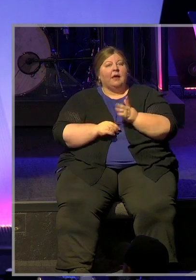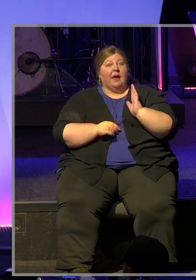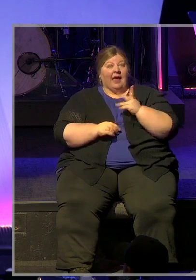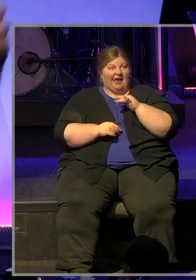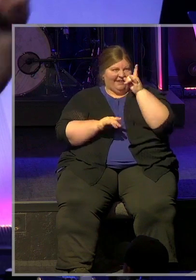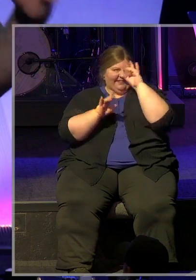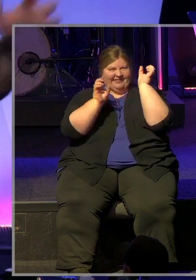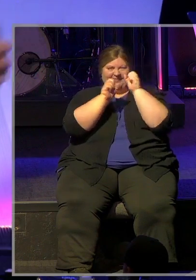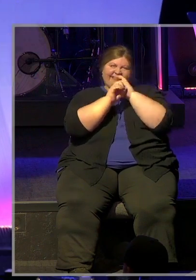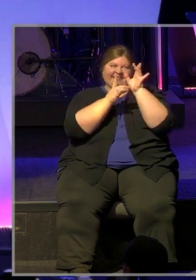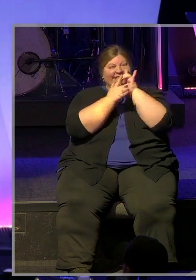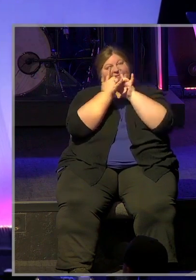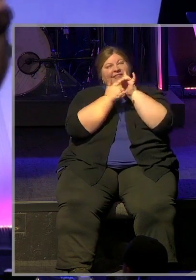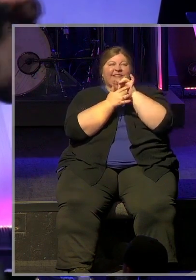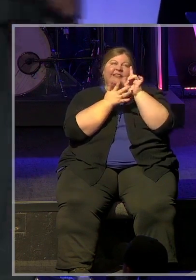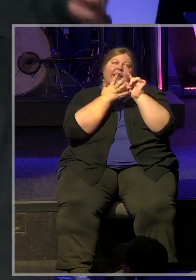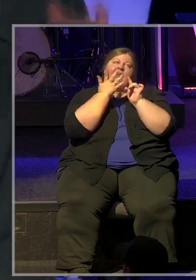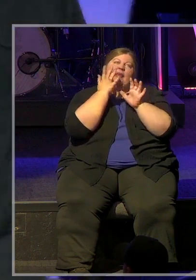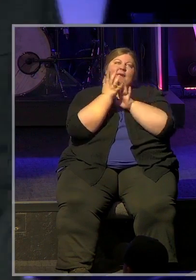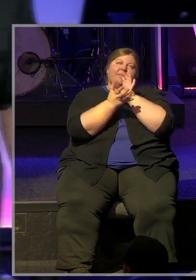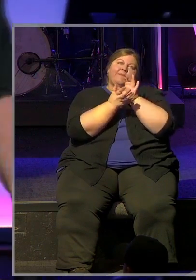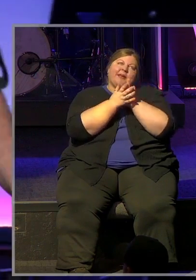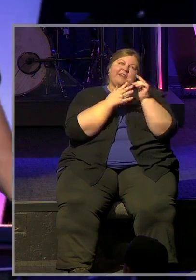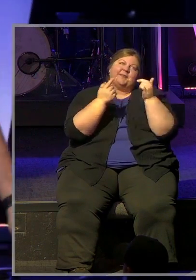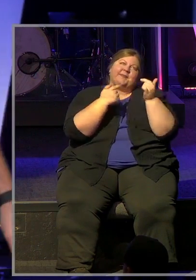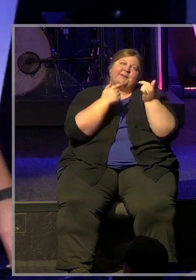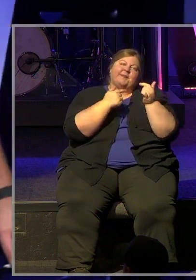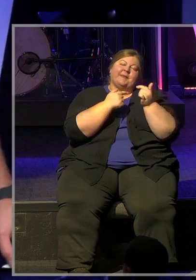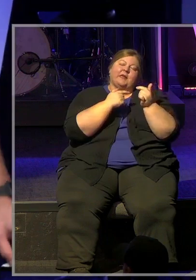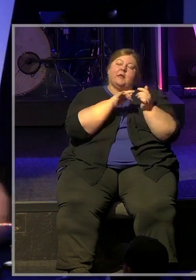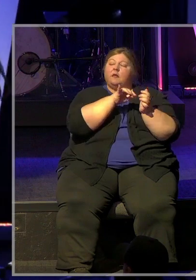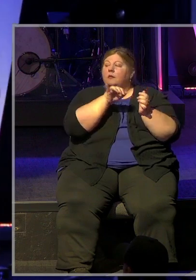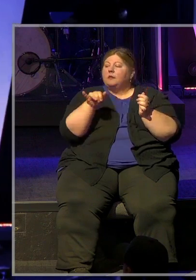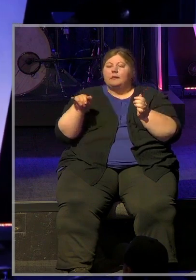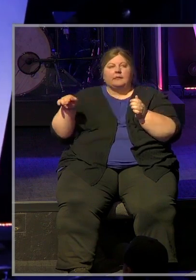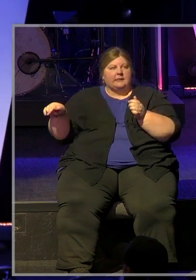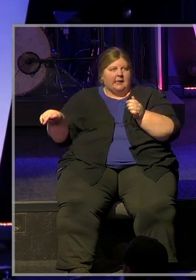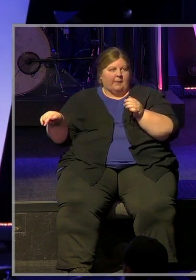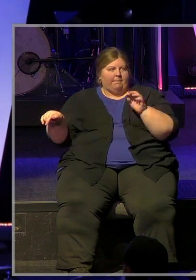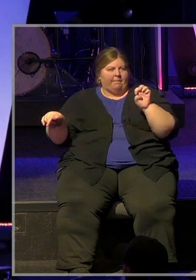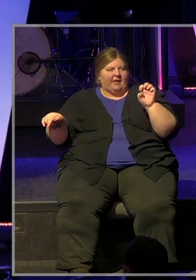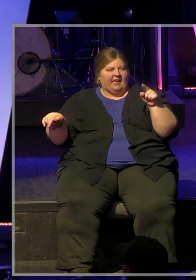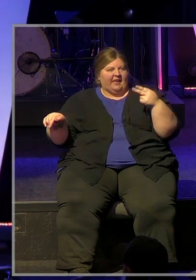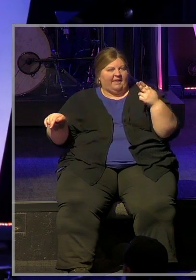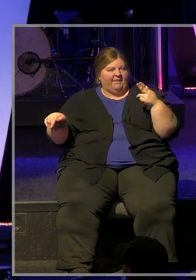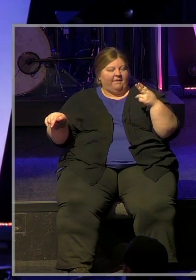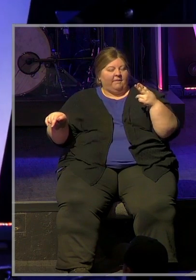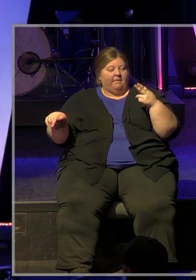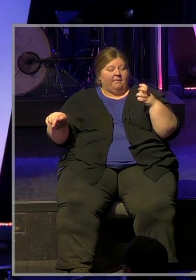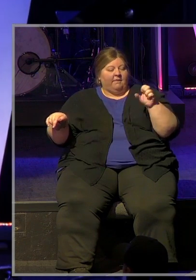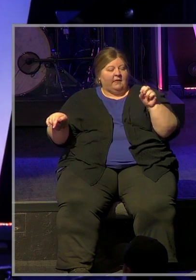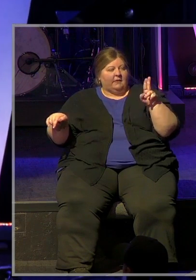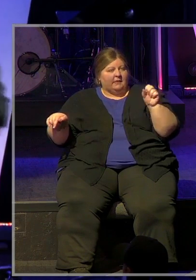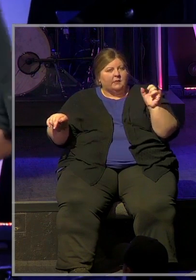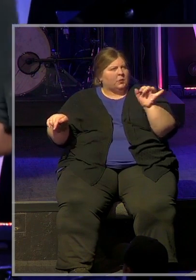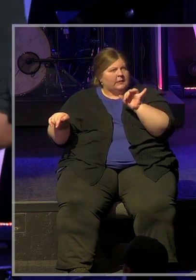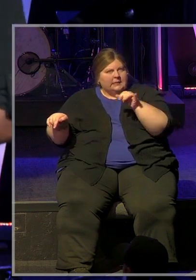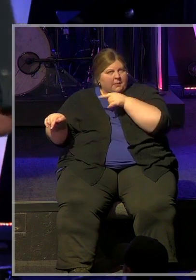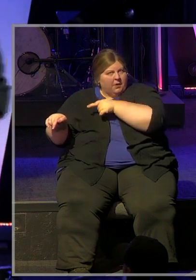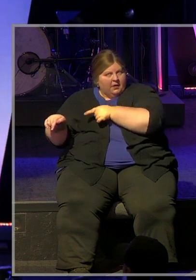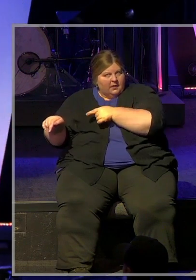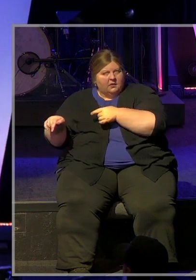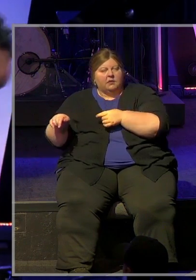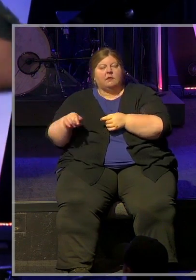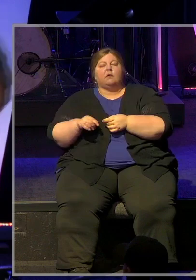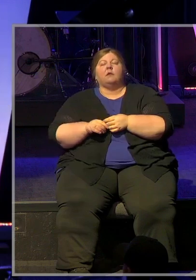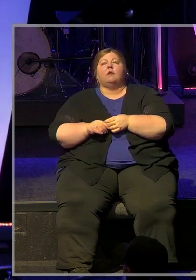notions or those type of questions or those types of desires, the Ephesian church and the Ephesian people were exactly the same way.